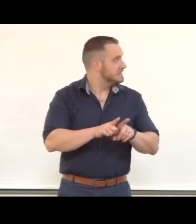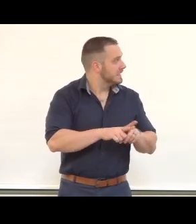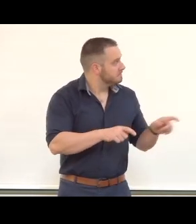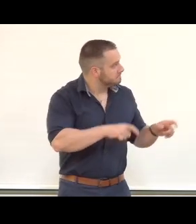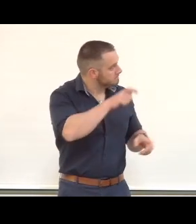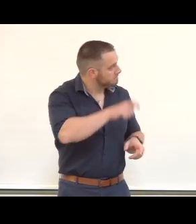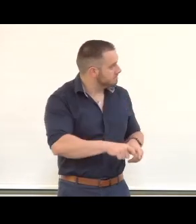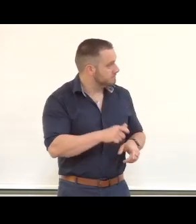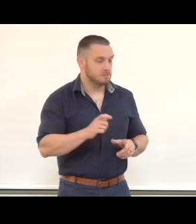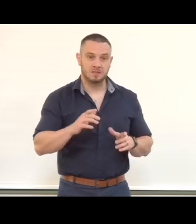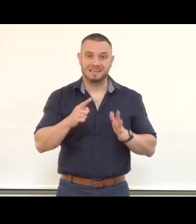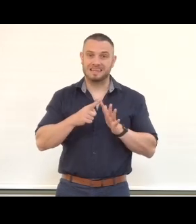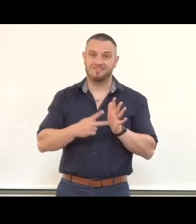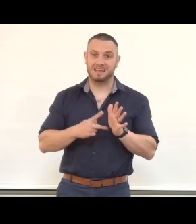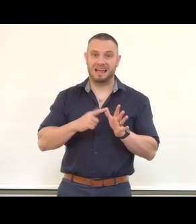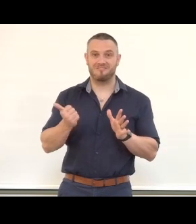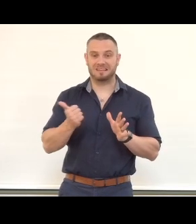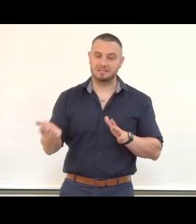Winian returning from EVA.